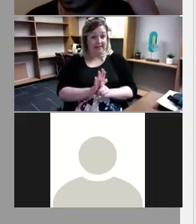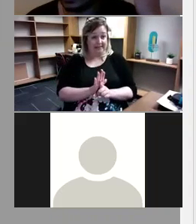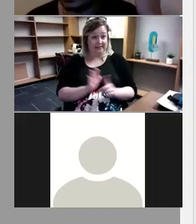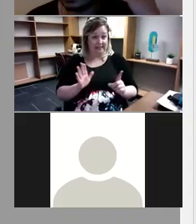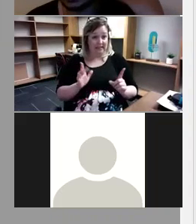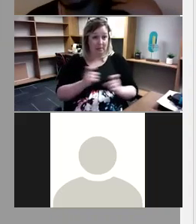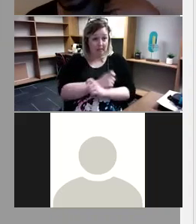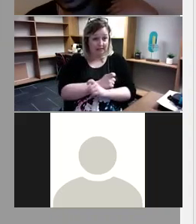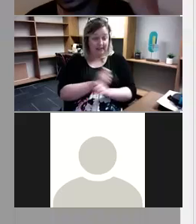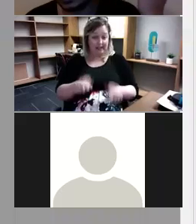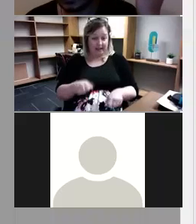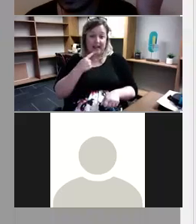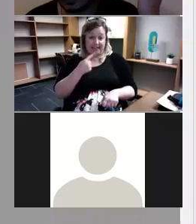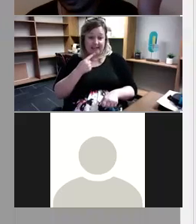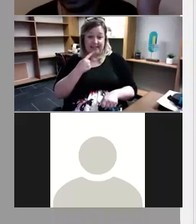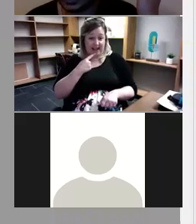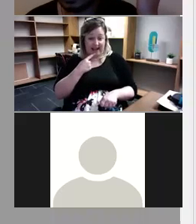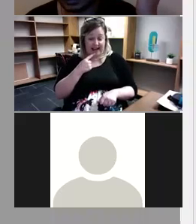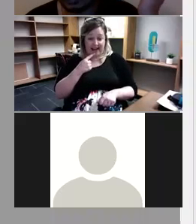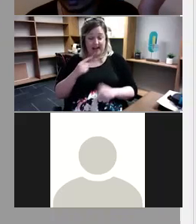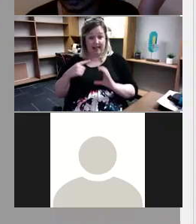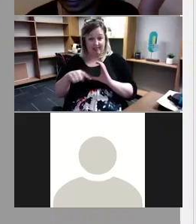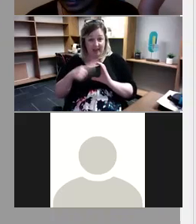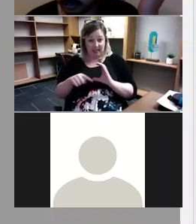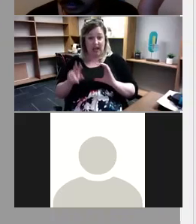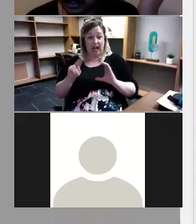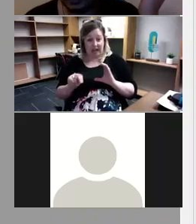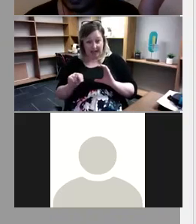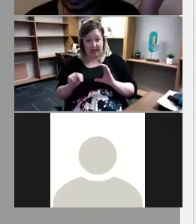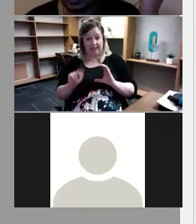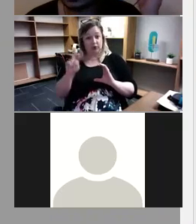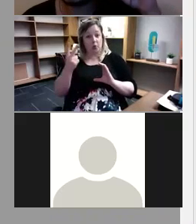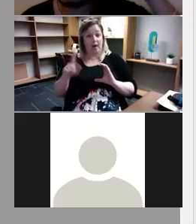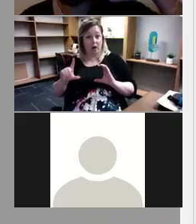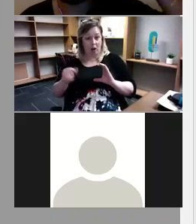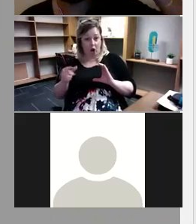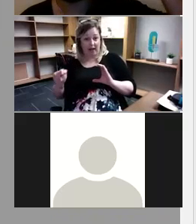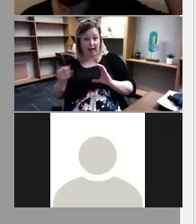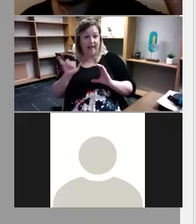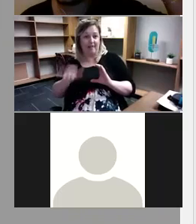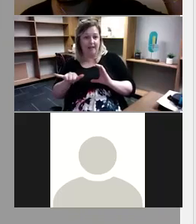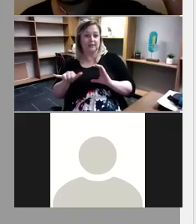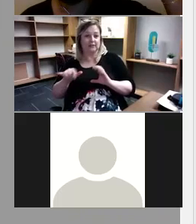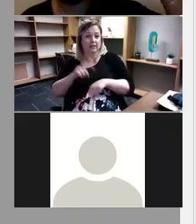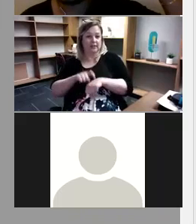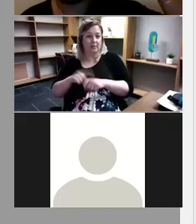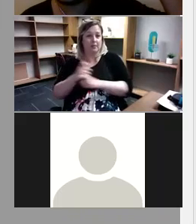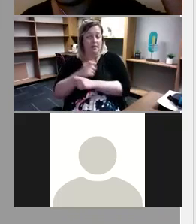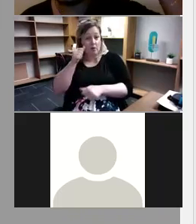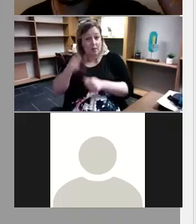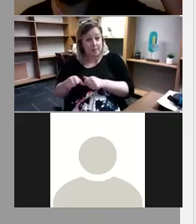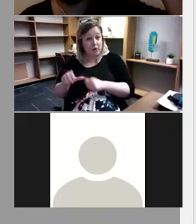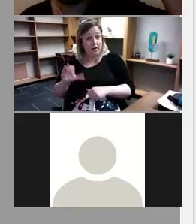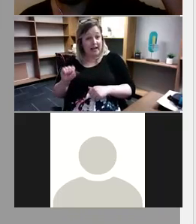n squared log n is the time complexity for this particular equation here. Because remember that for case 2, the time